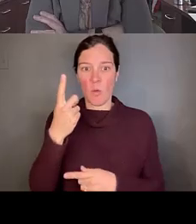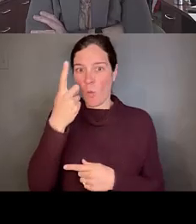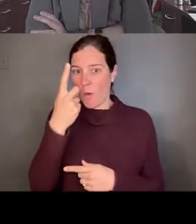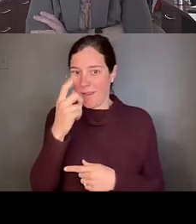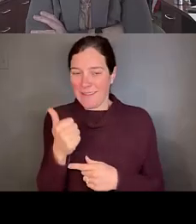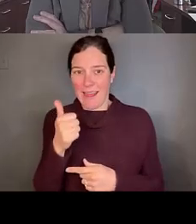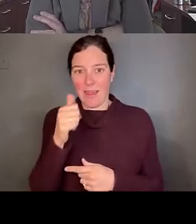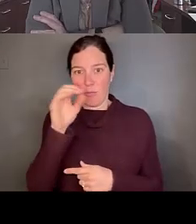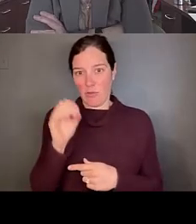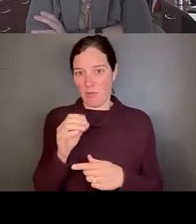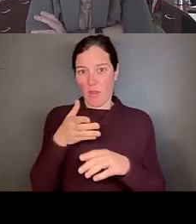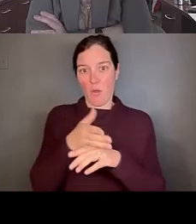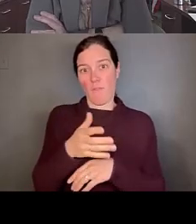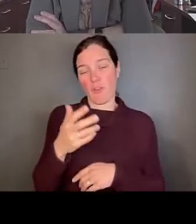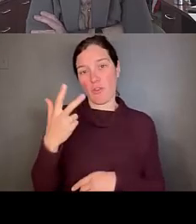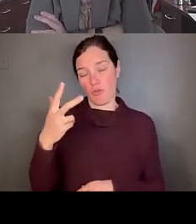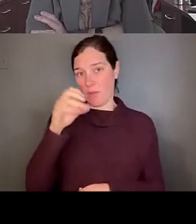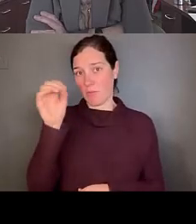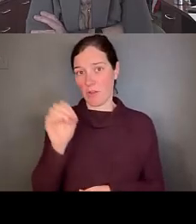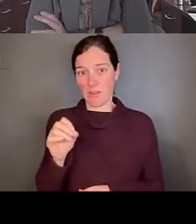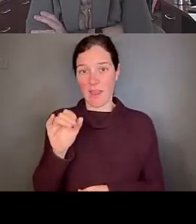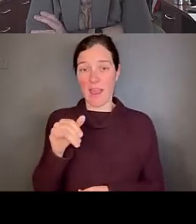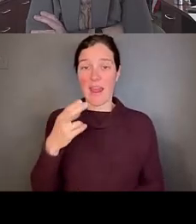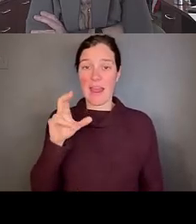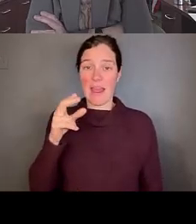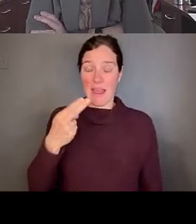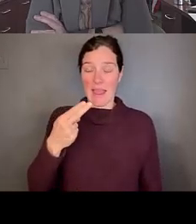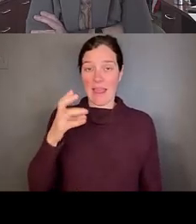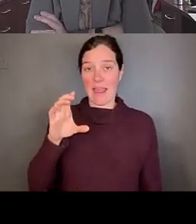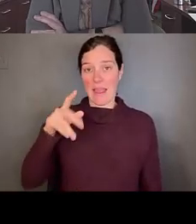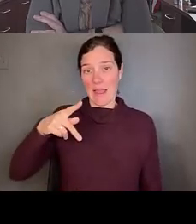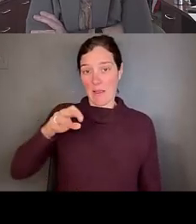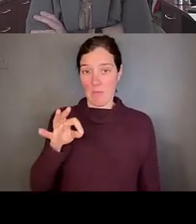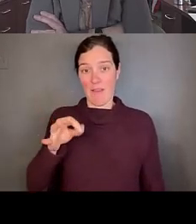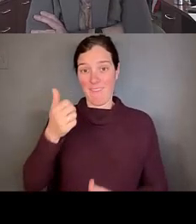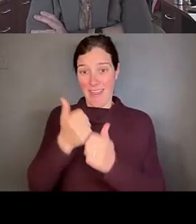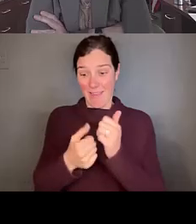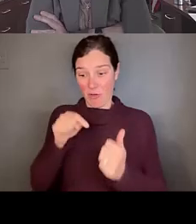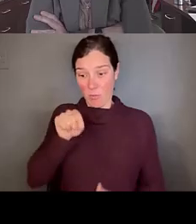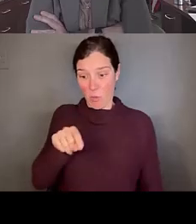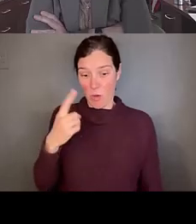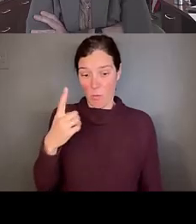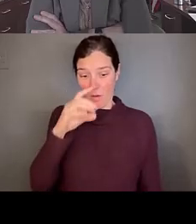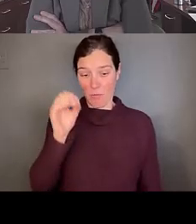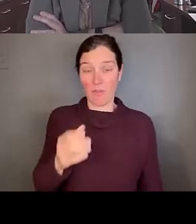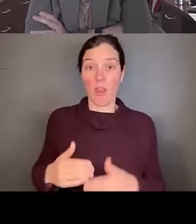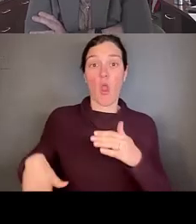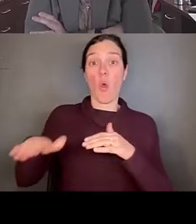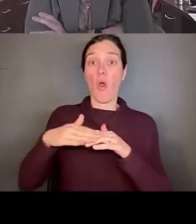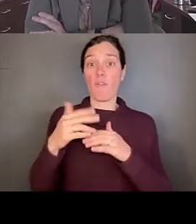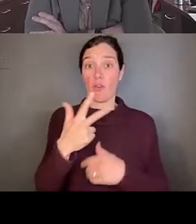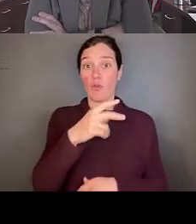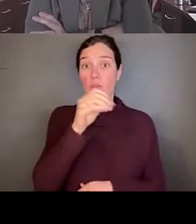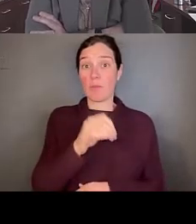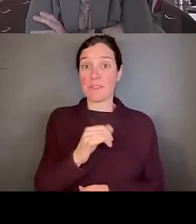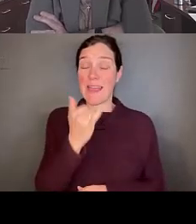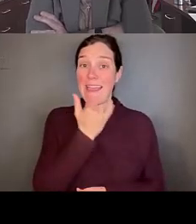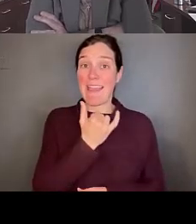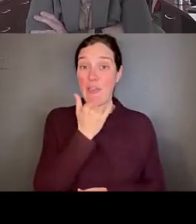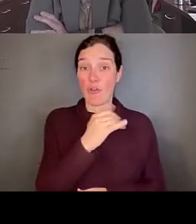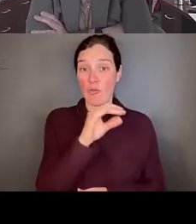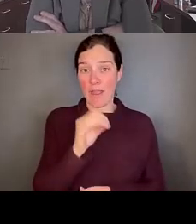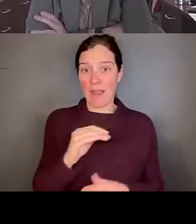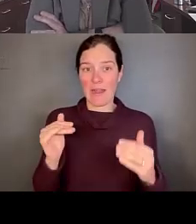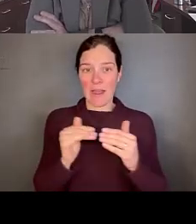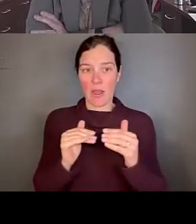0.1% over 3%. And at HCPF, every 0.1% over that 3% error rate